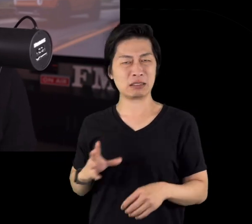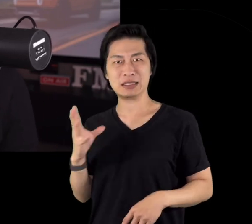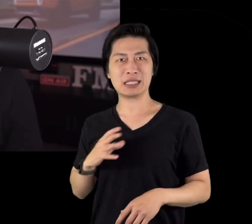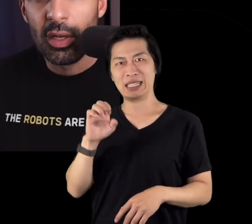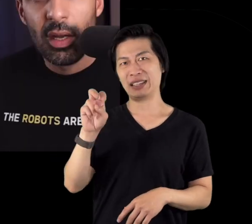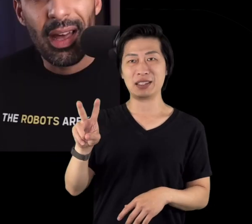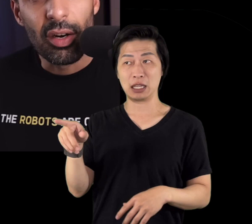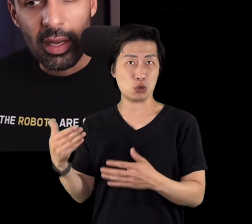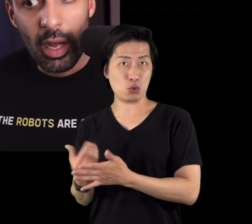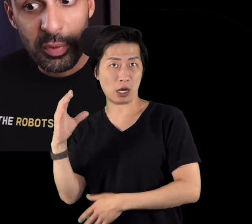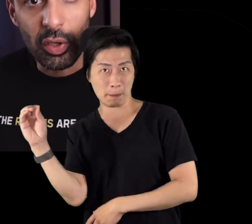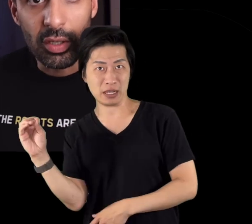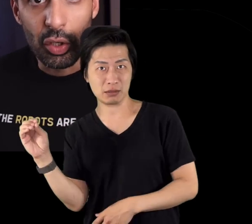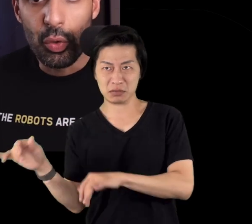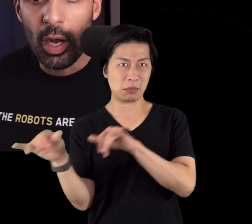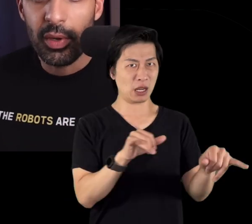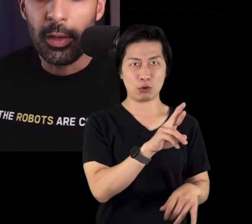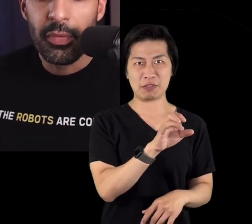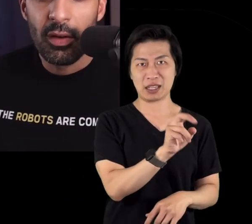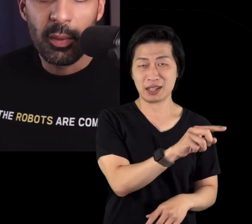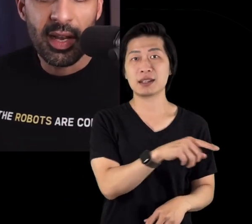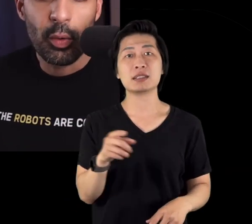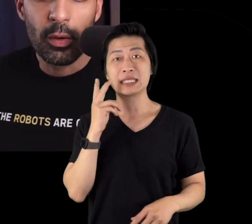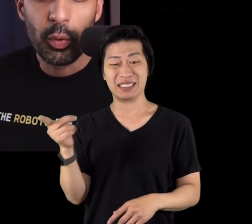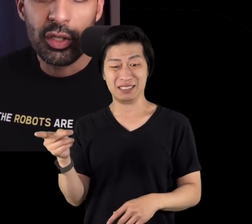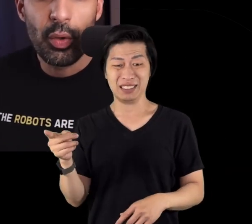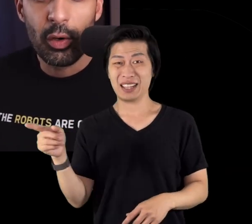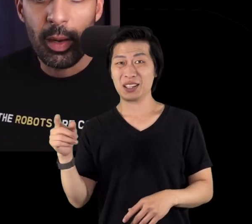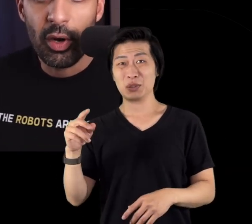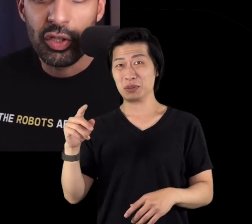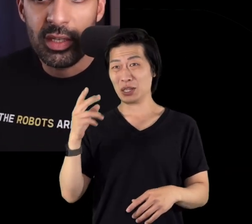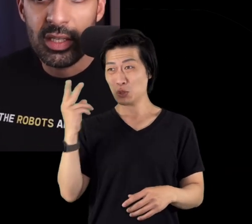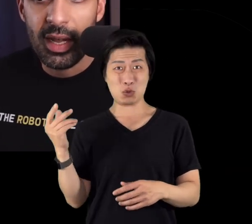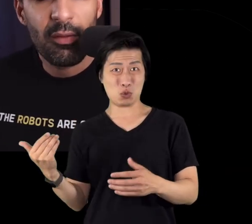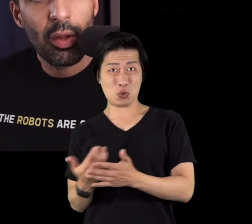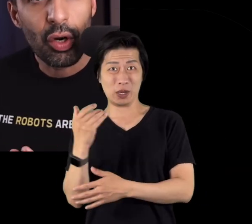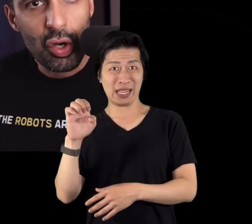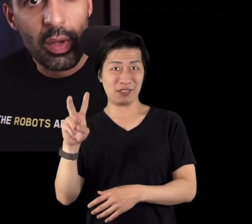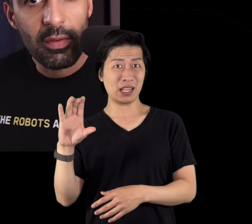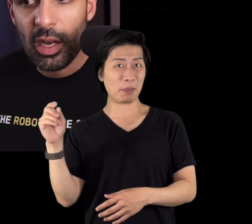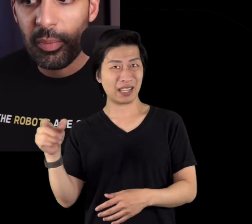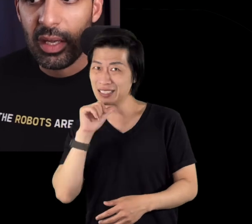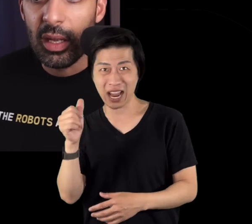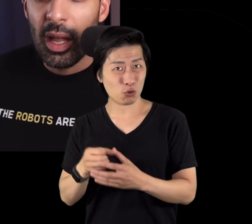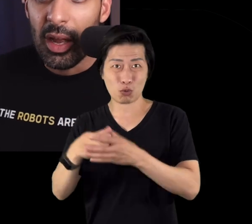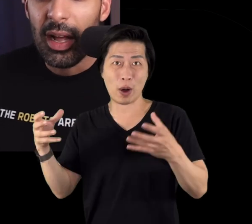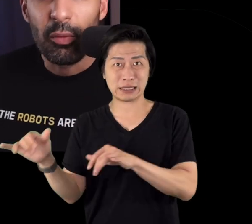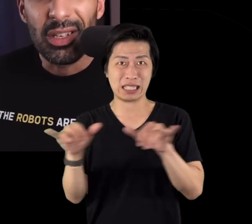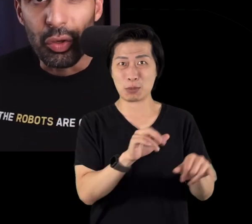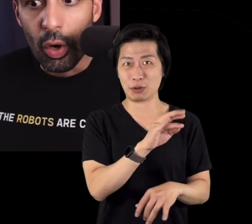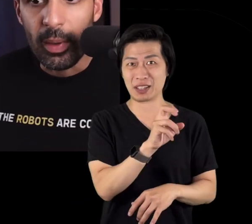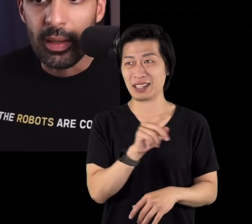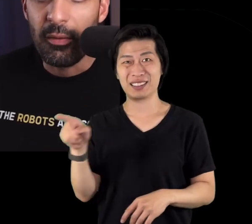expensive EVs, and they're upstart, they're a new company. From the second quarter of 22, the gray bars, you can see that even though they're a new EV company, they're